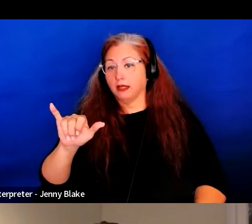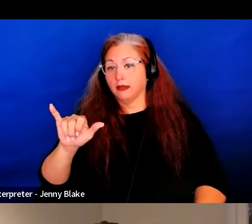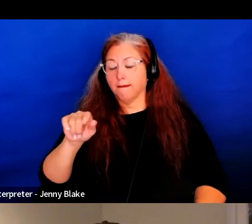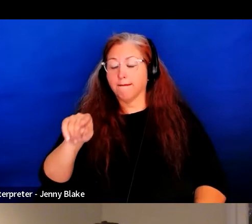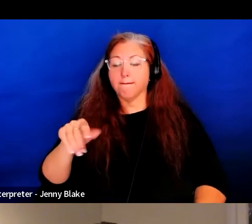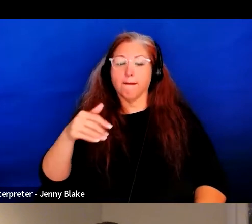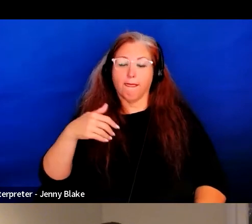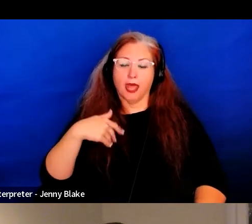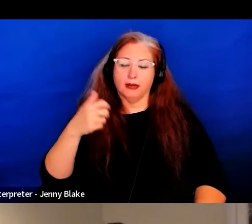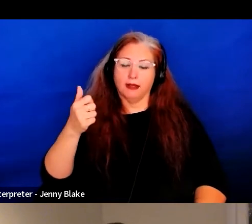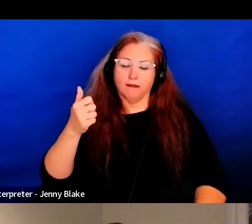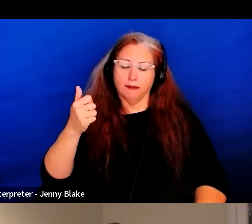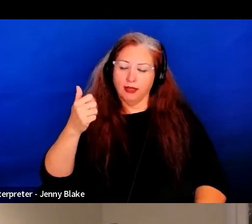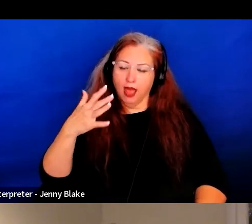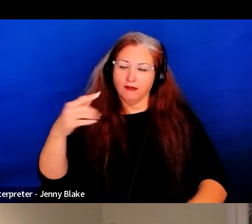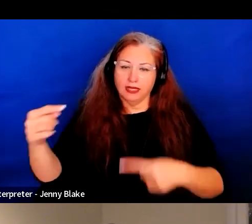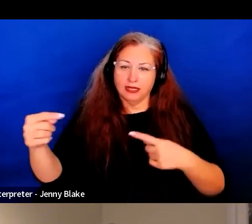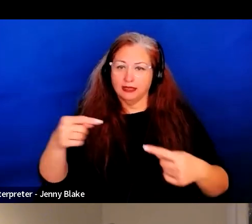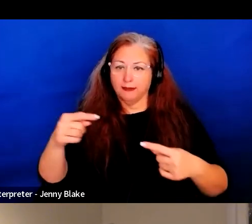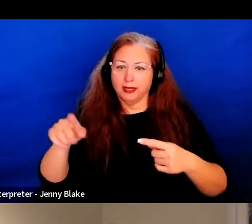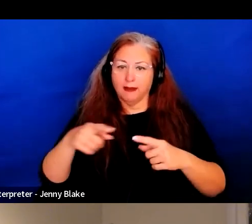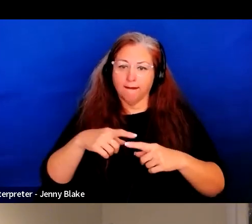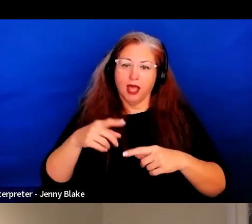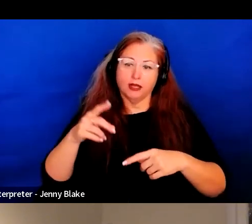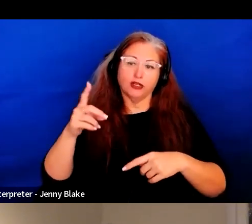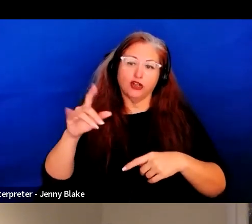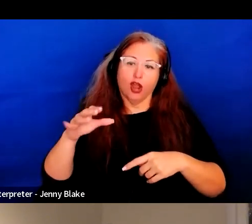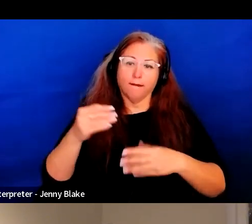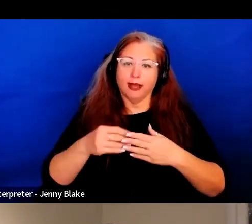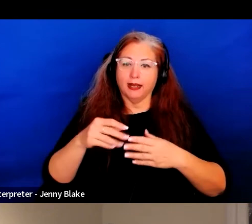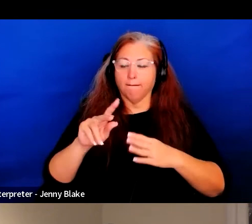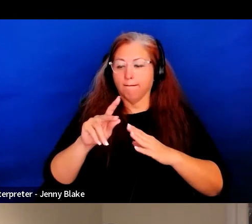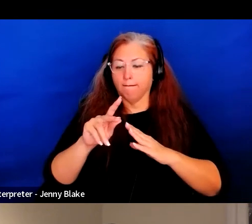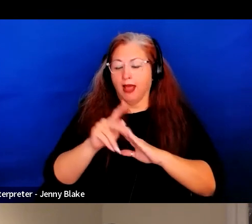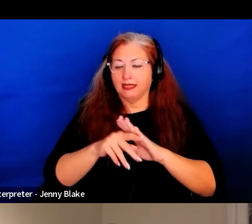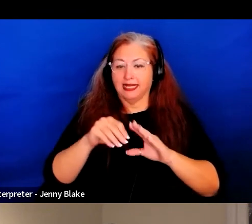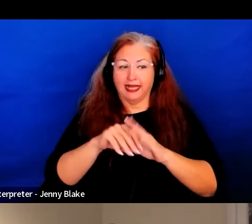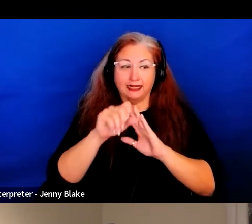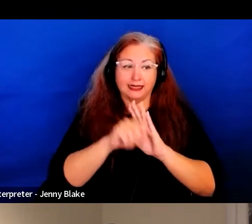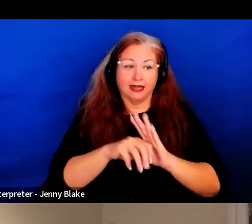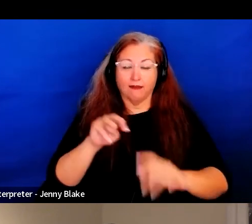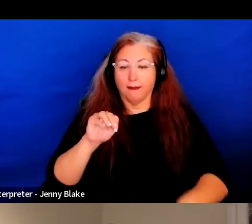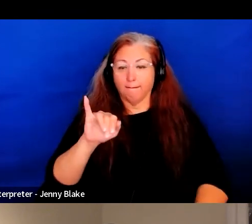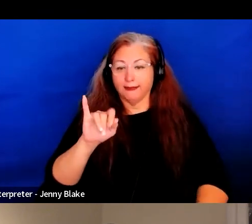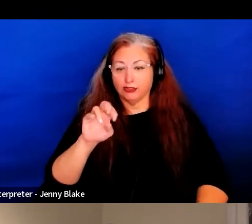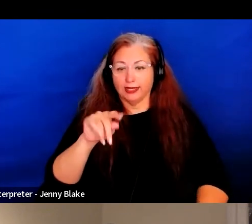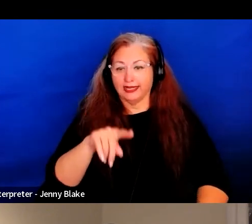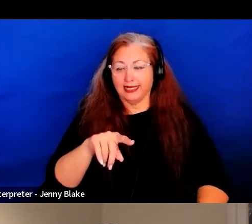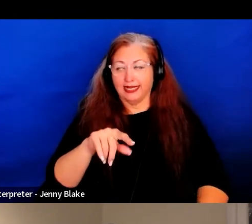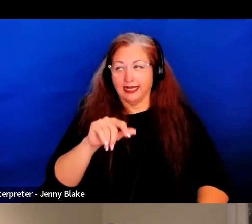there was a lot of debate about dark money policy in the state of Missouri, hardly, you know, a liberal